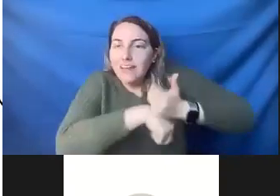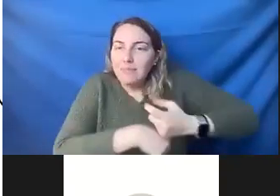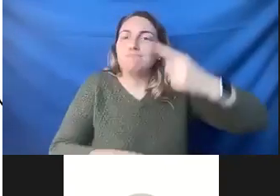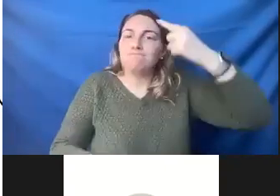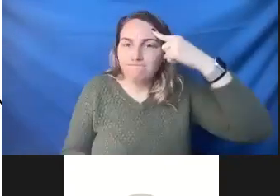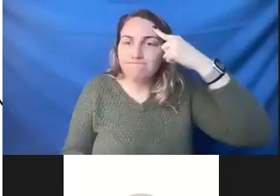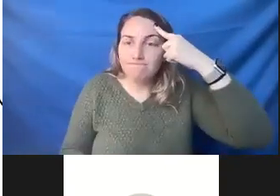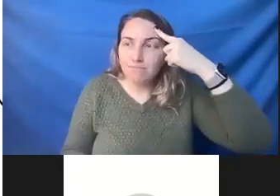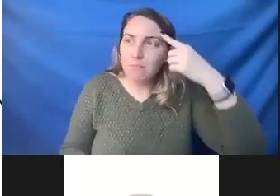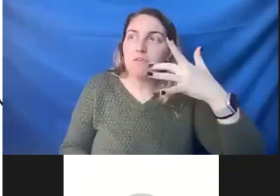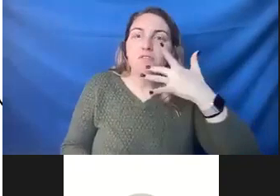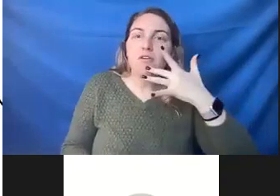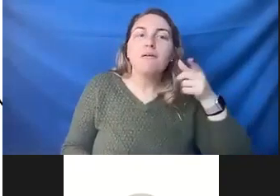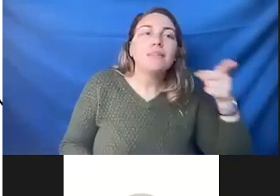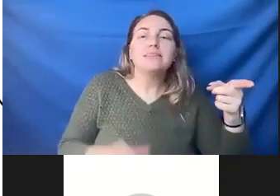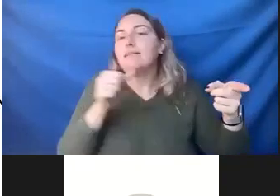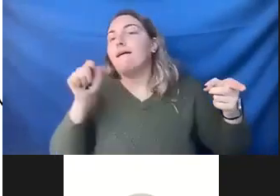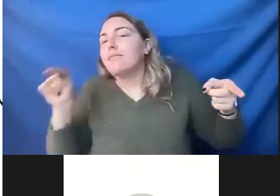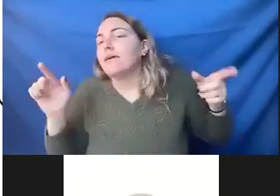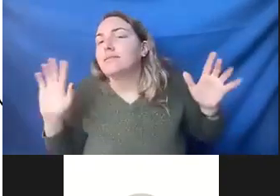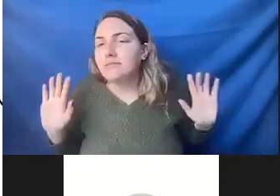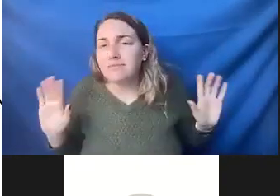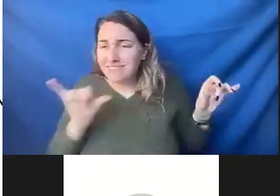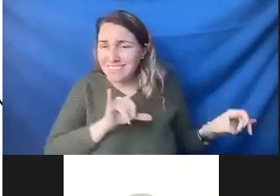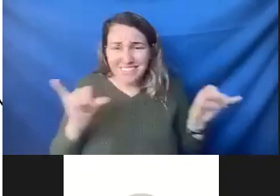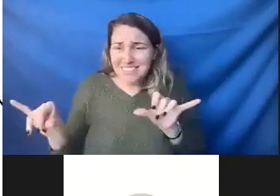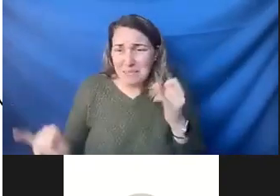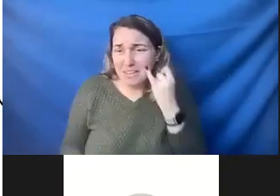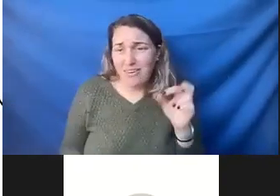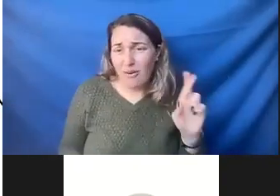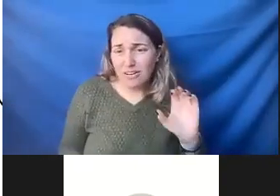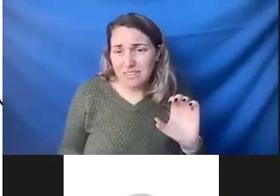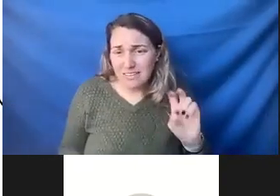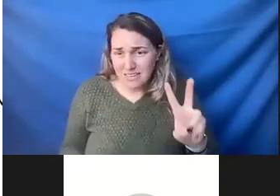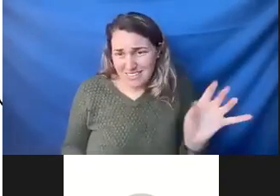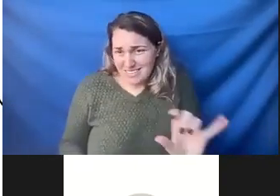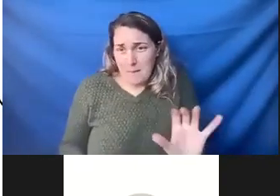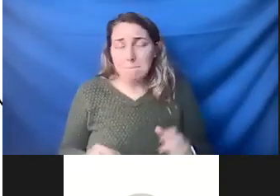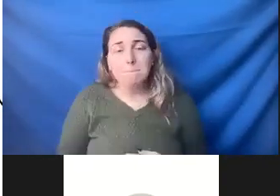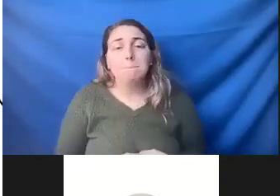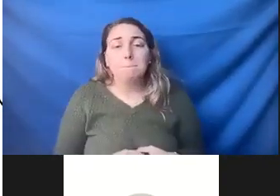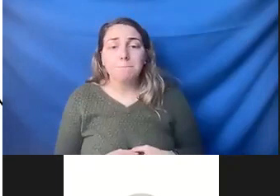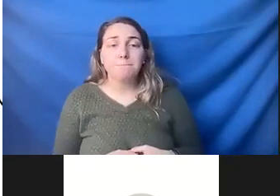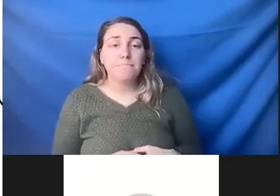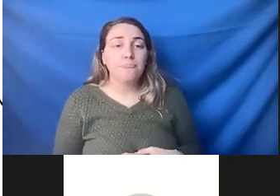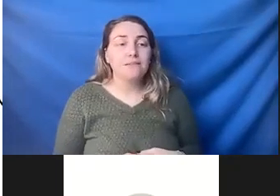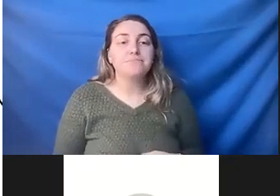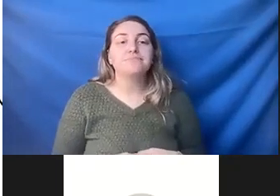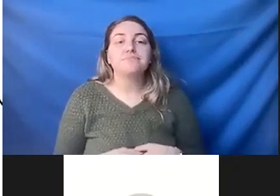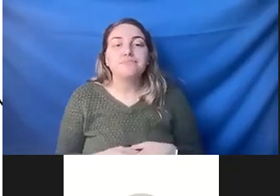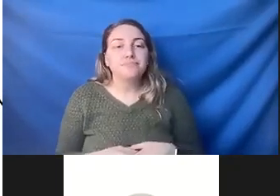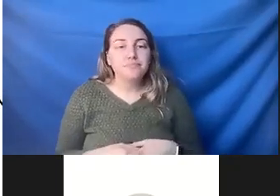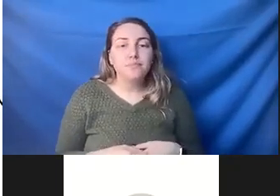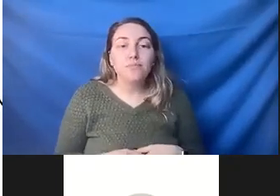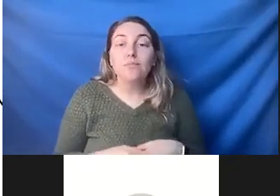prefer over other things. So ranked choice voting is a very similar concept. And then the last piece is voters want to know